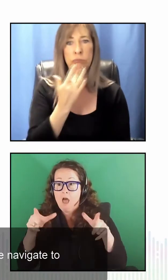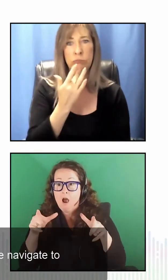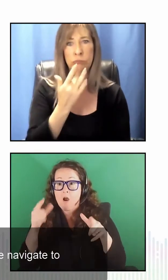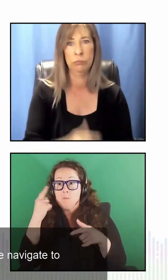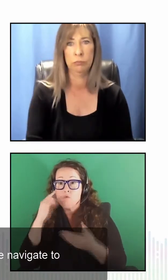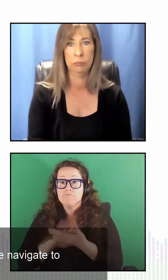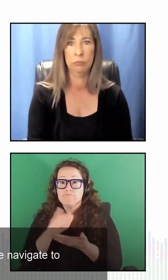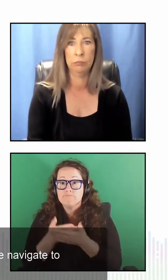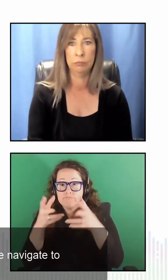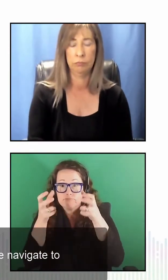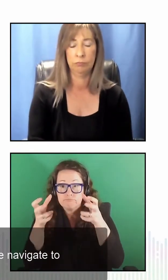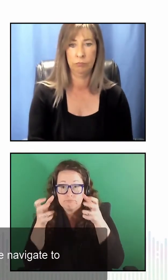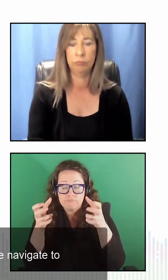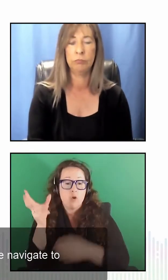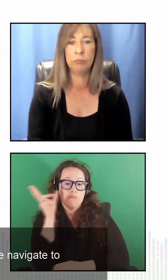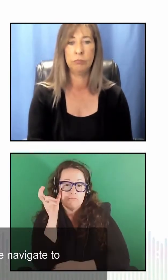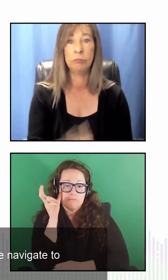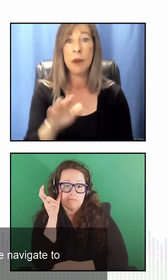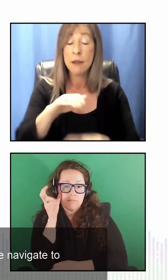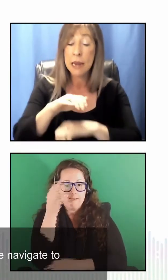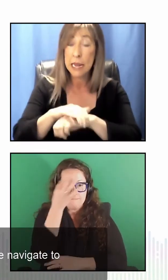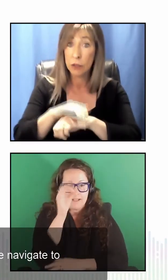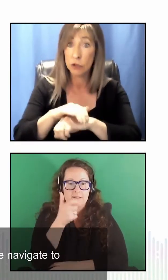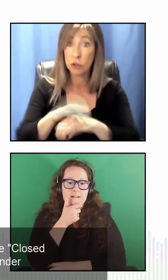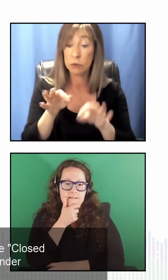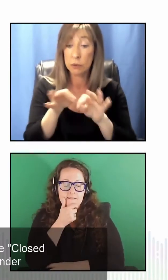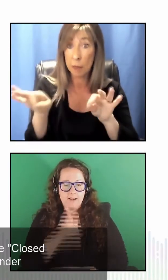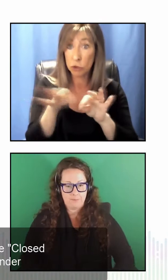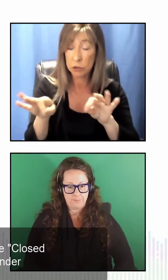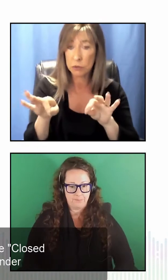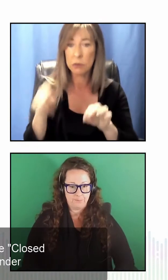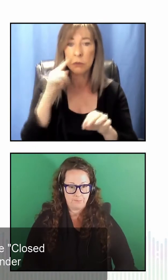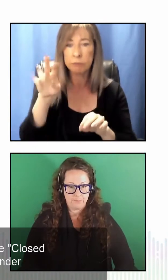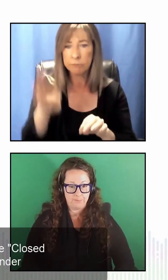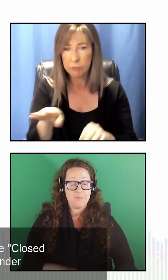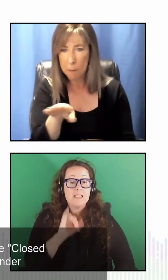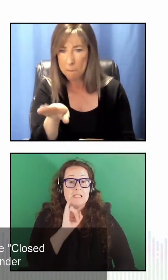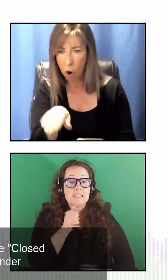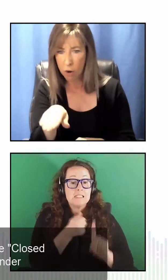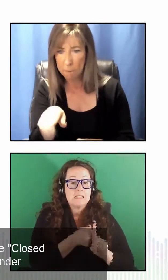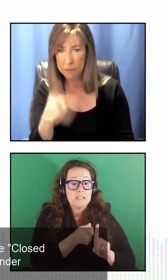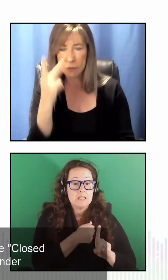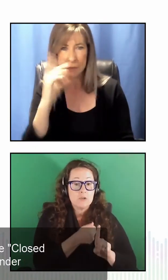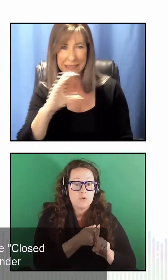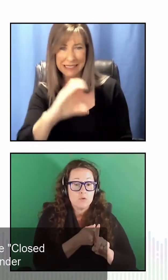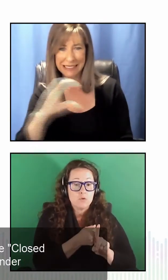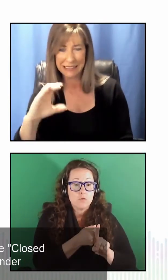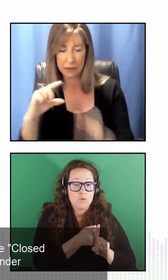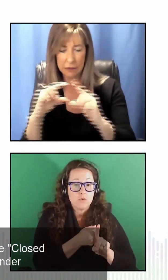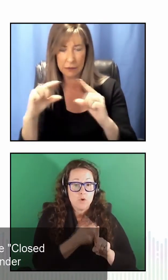To turn on English closed captioning, please navigate to the bottom of your screen and click on the closed captioning